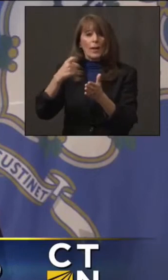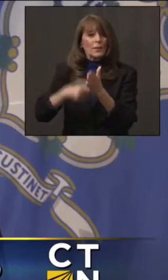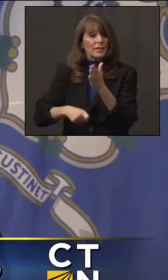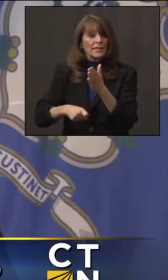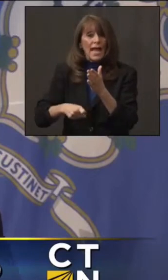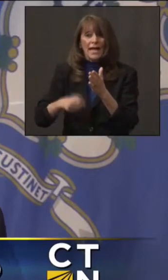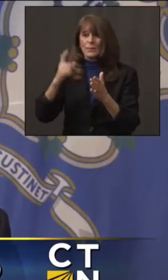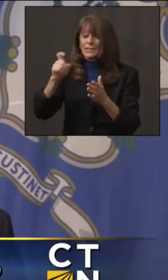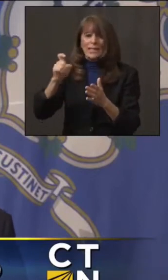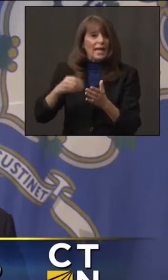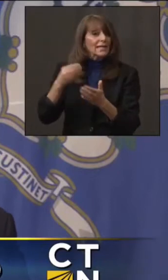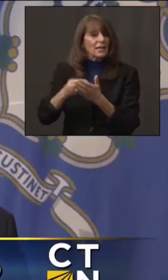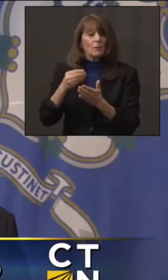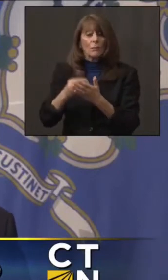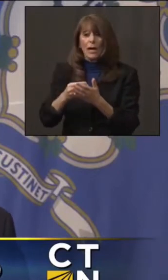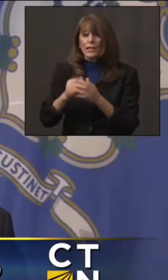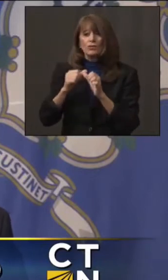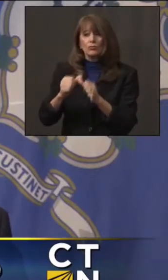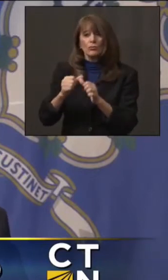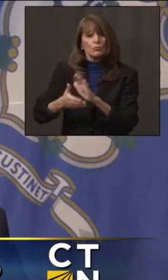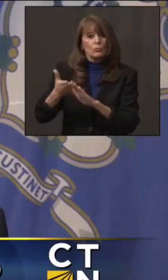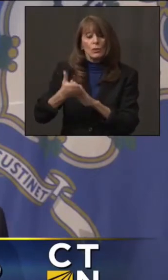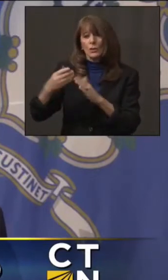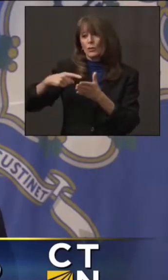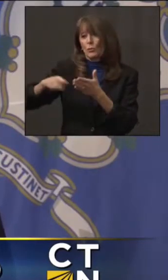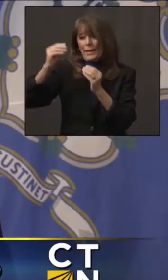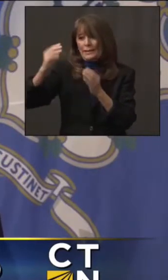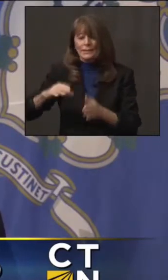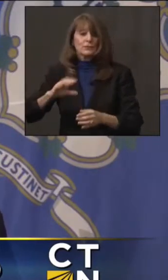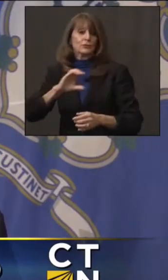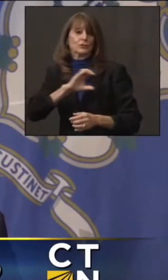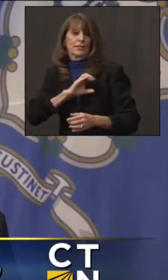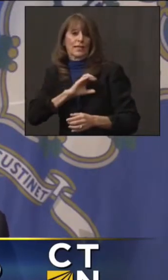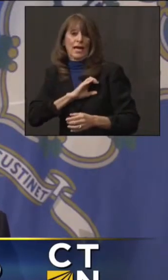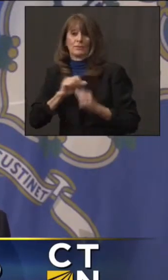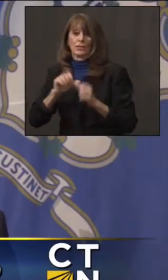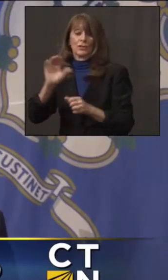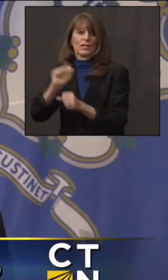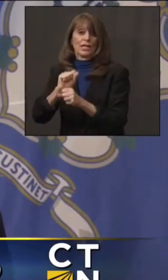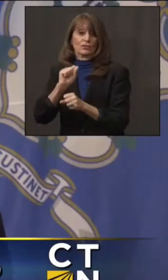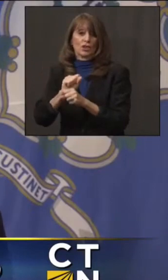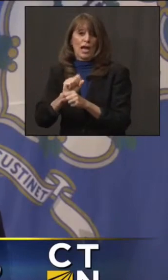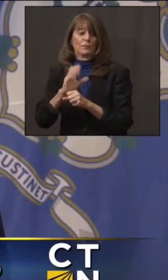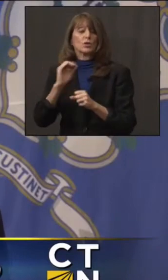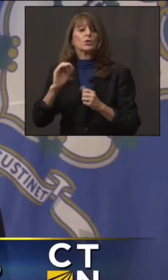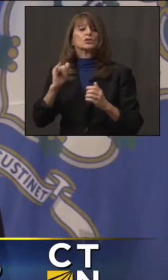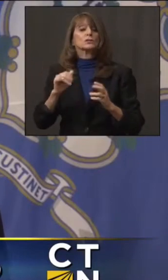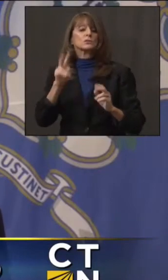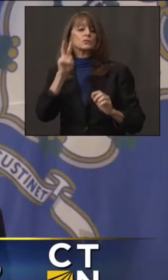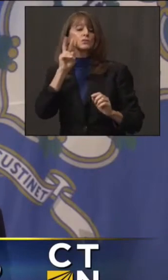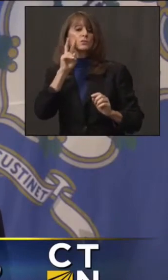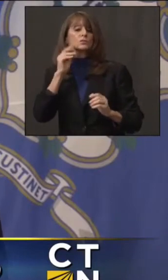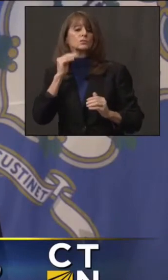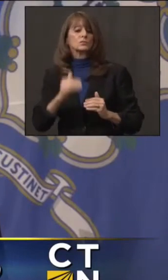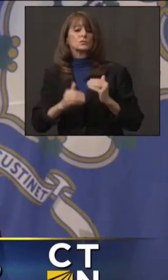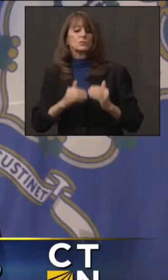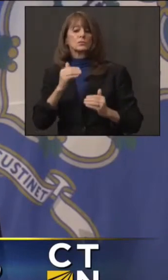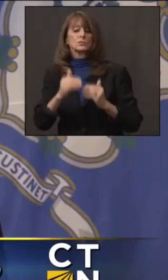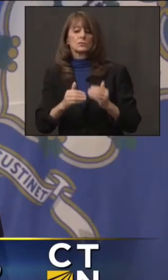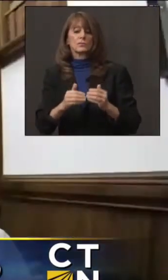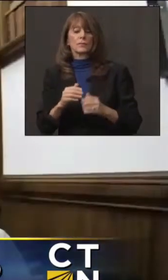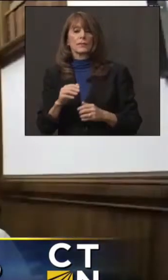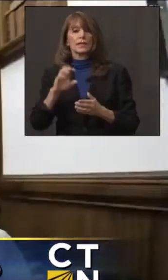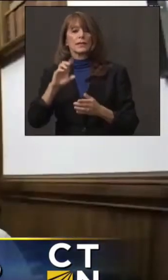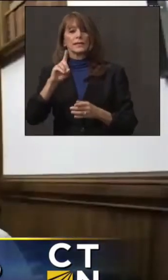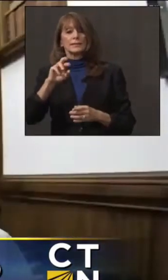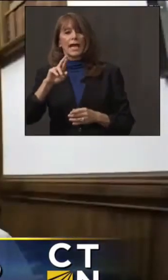cash flow to keep teachers and firemen and cops employed. So one step at a time. Yeah, and I'll add as well,